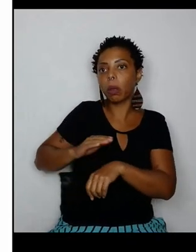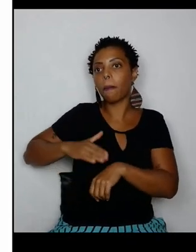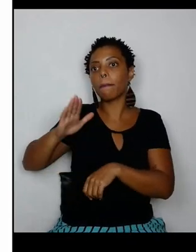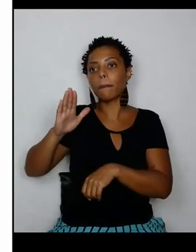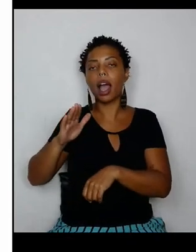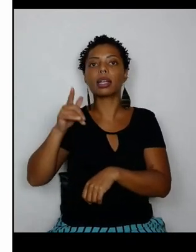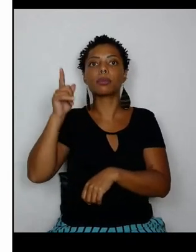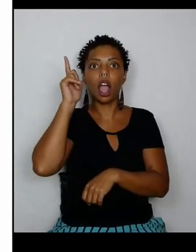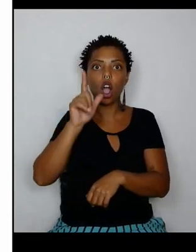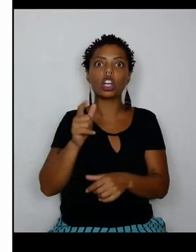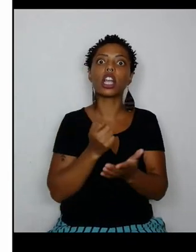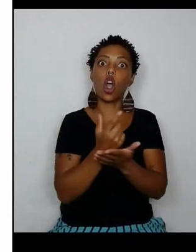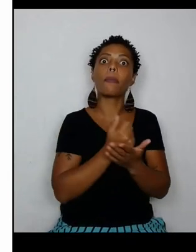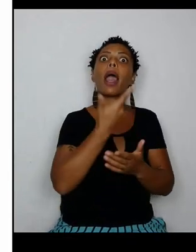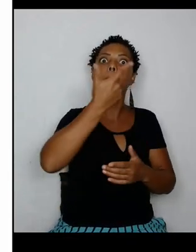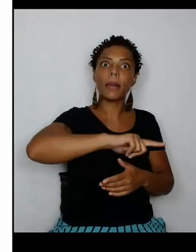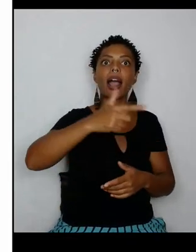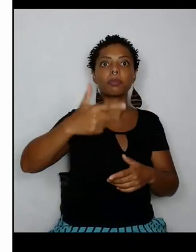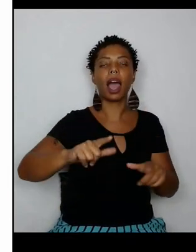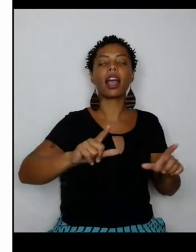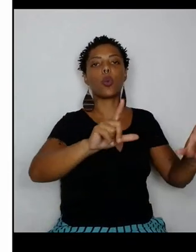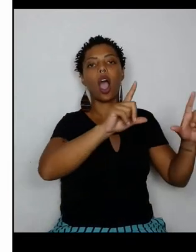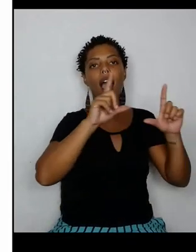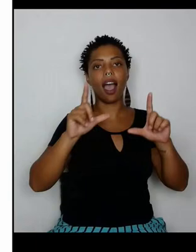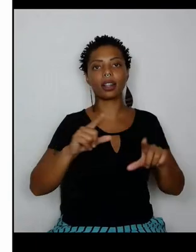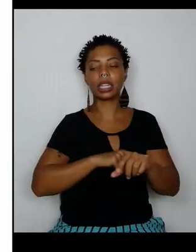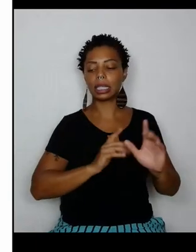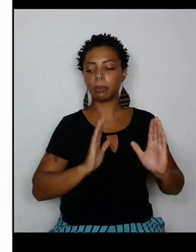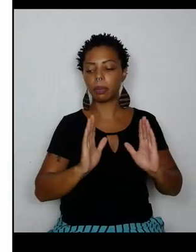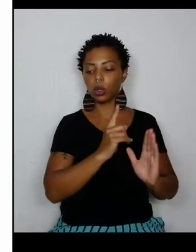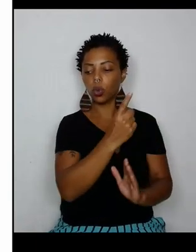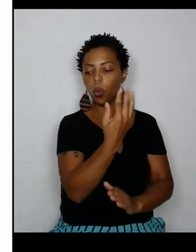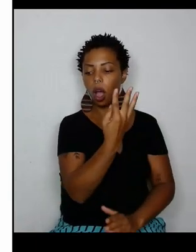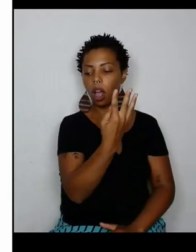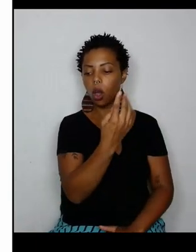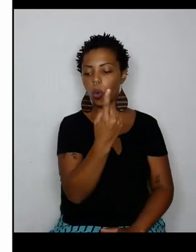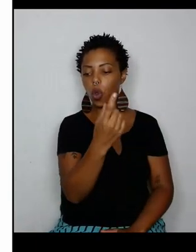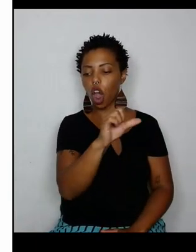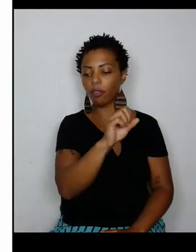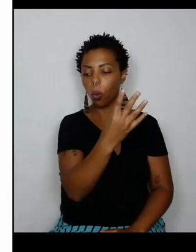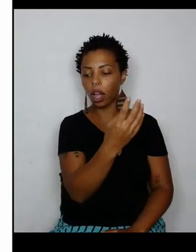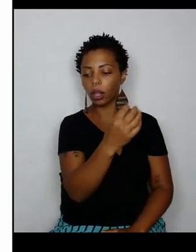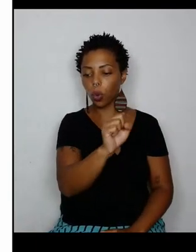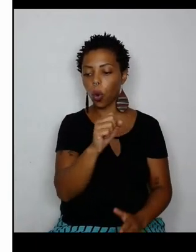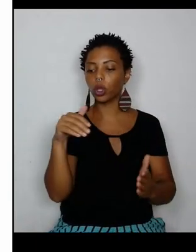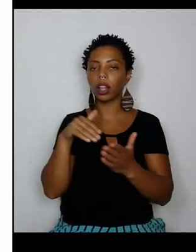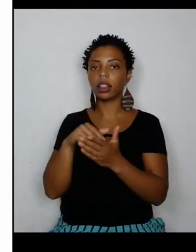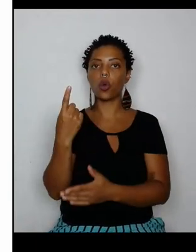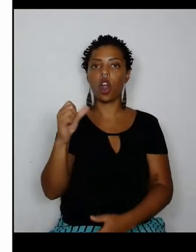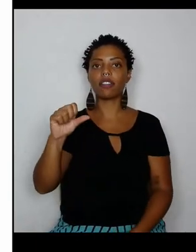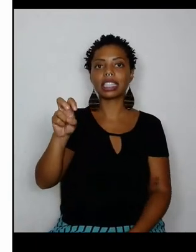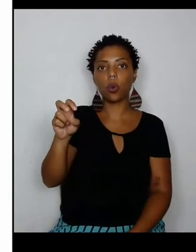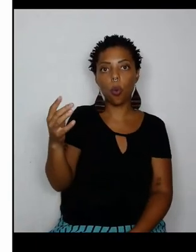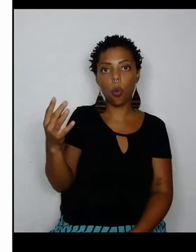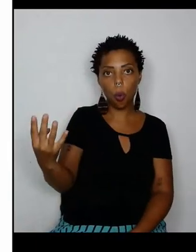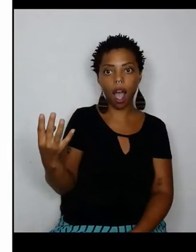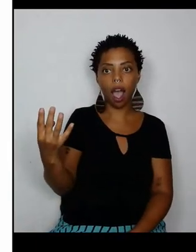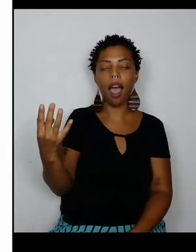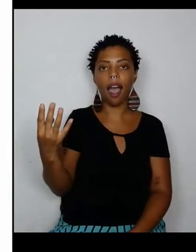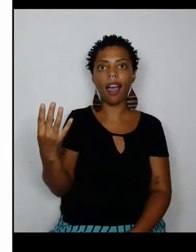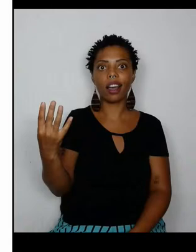and that was means to acquiring or to raising more funds to acquire more works of art in